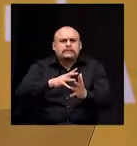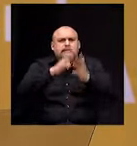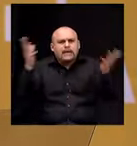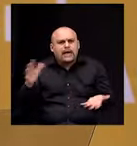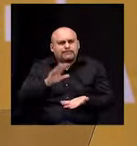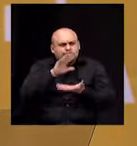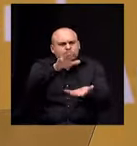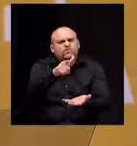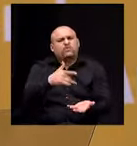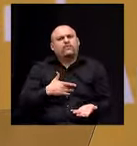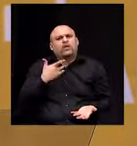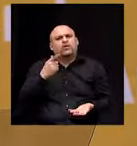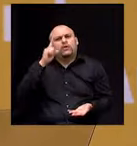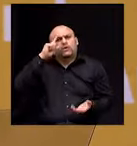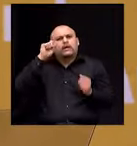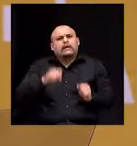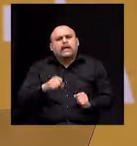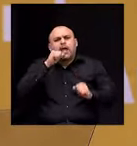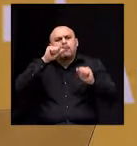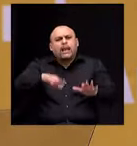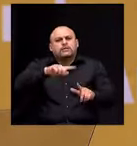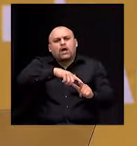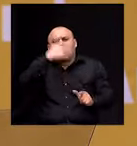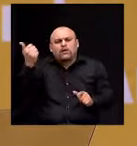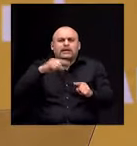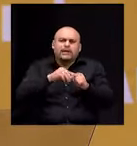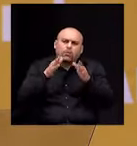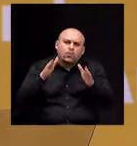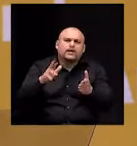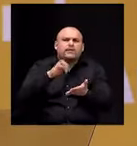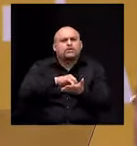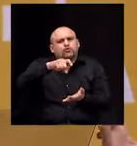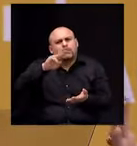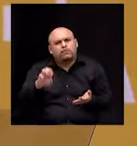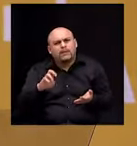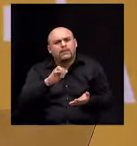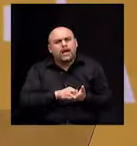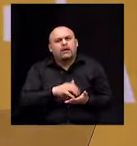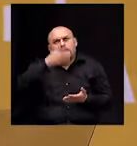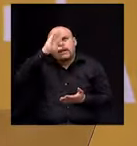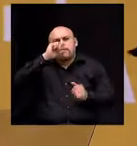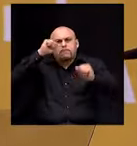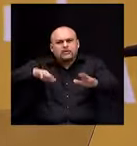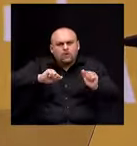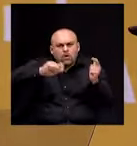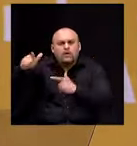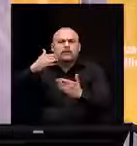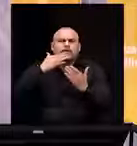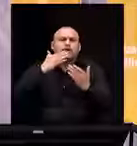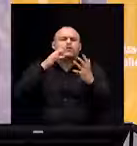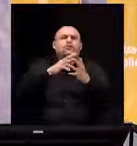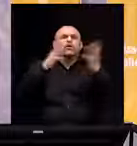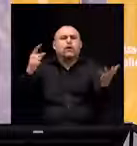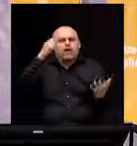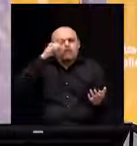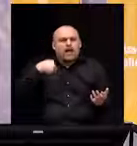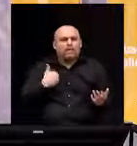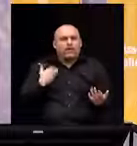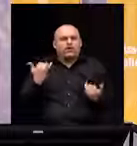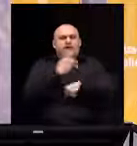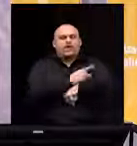feel that you can bless others in the way that they should be. So God bless you all, and thank you very much for having me